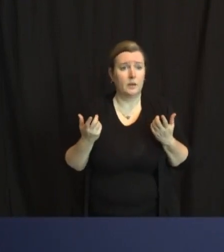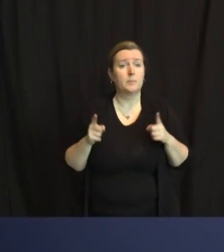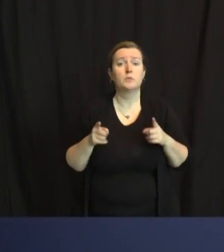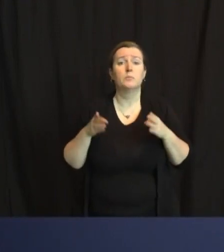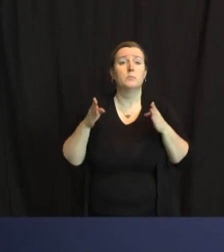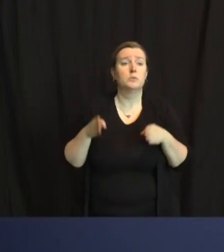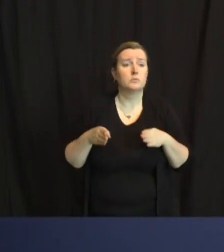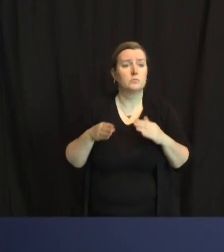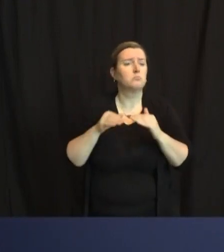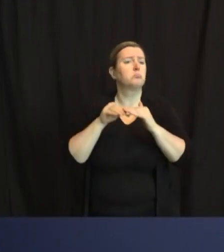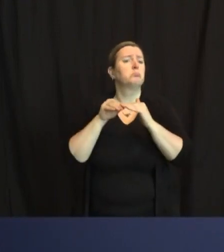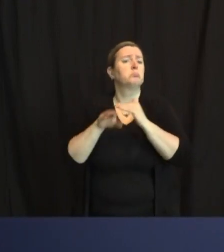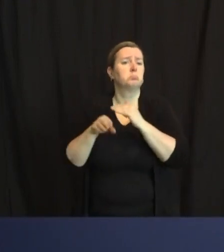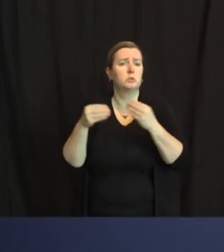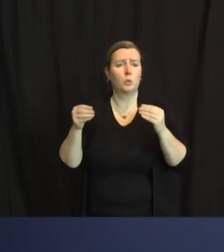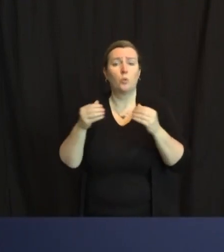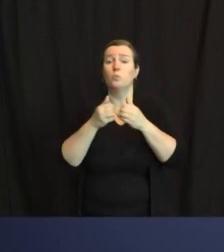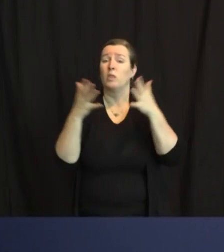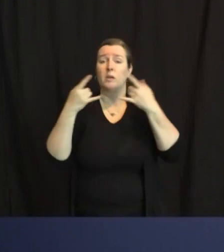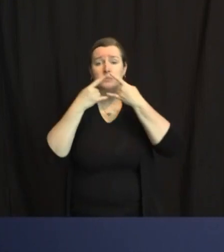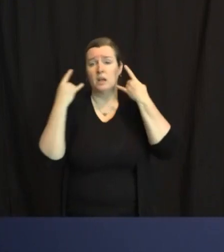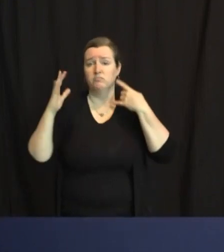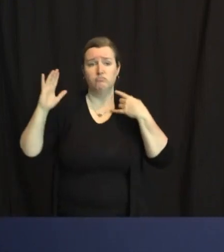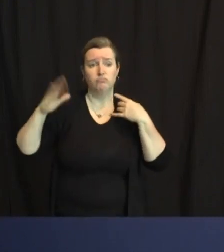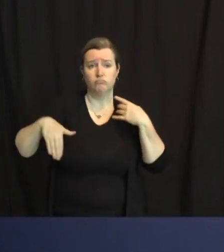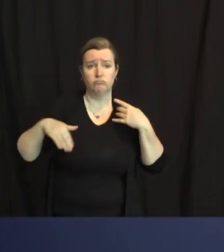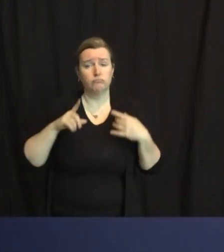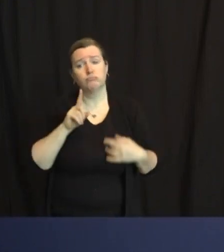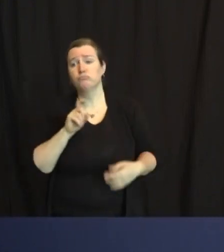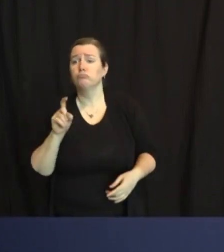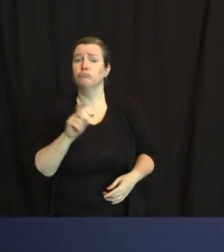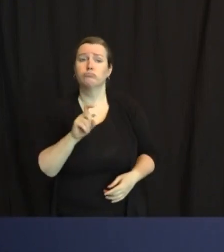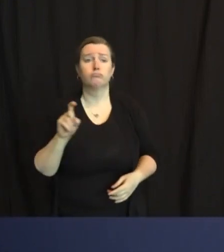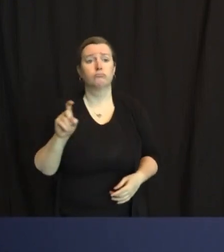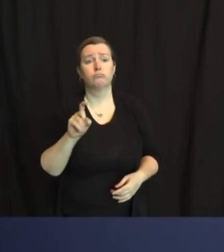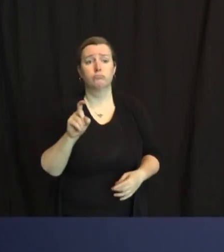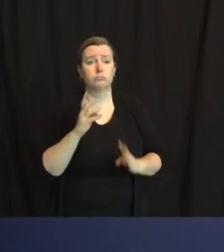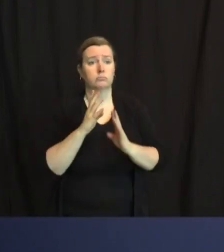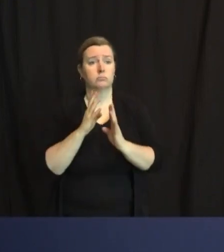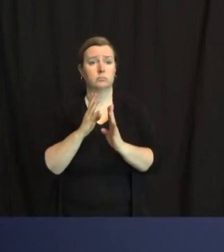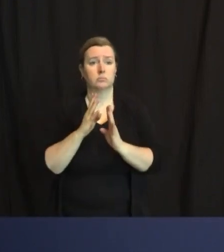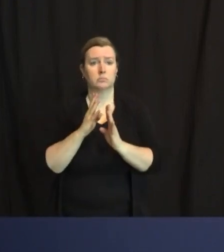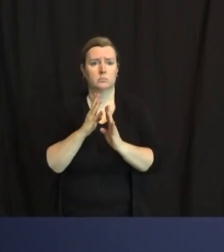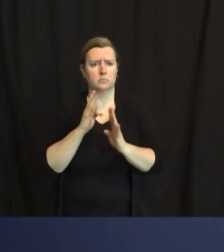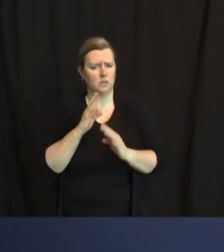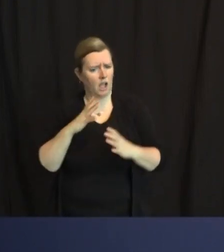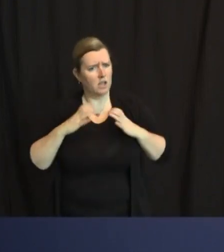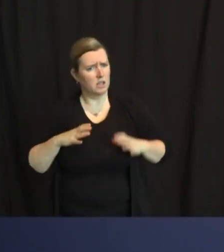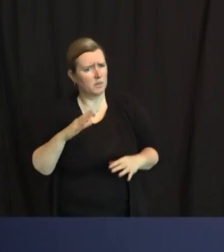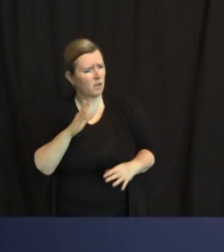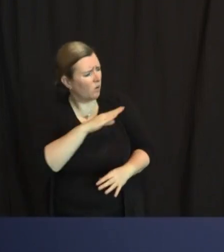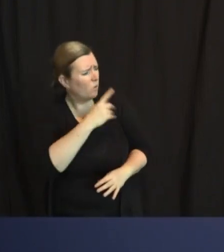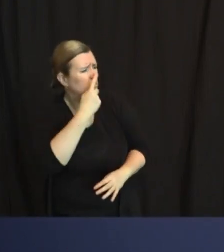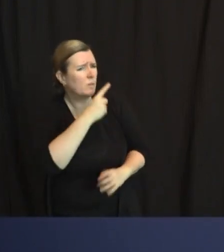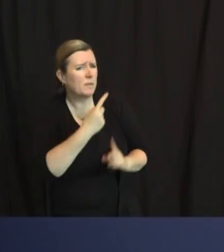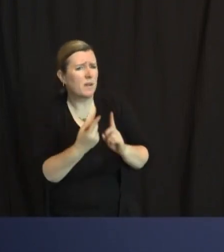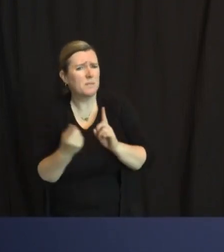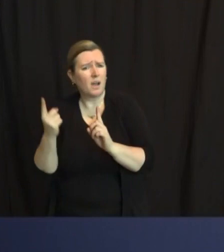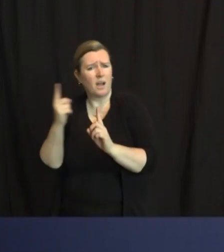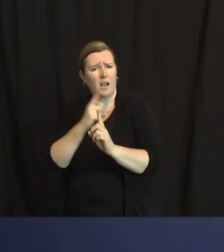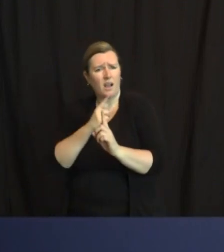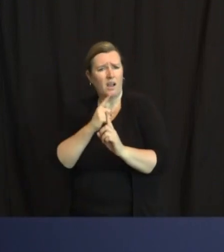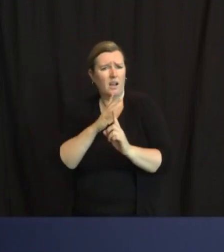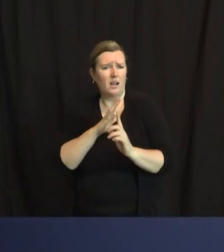big box store without a mask. The customer in line asked that subject to stand back since she was not wearing a mask.